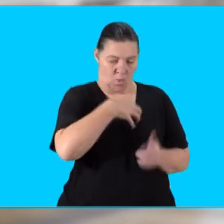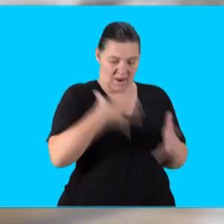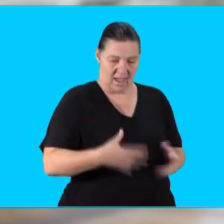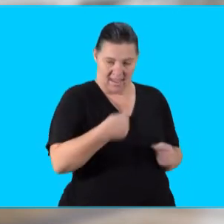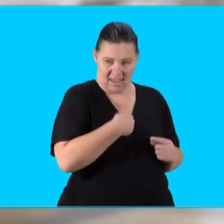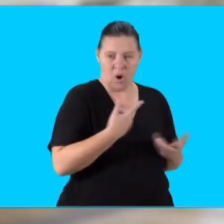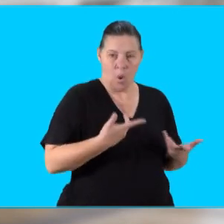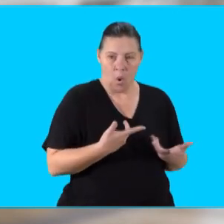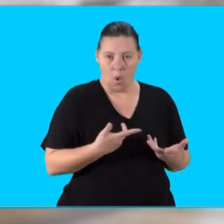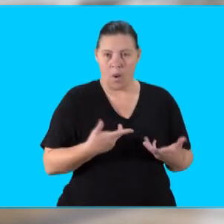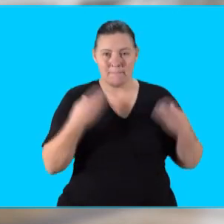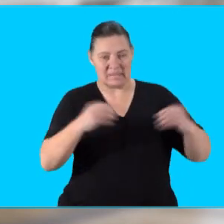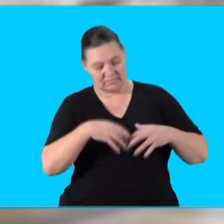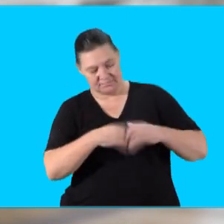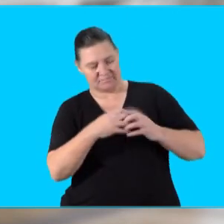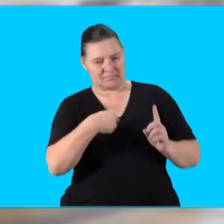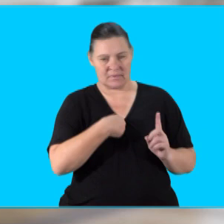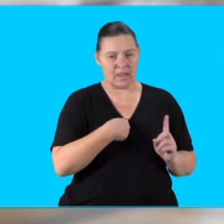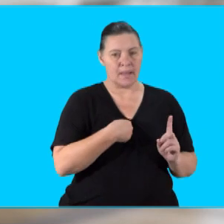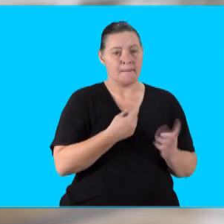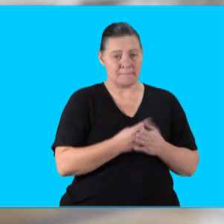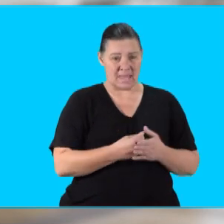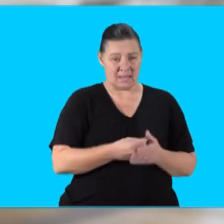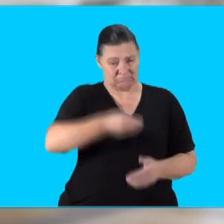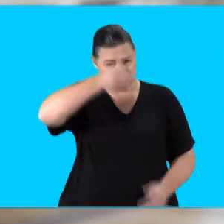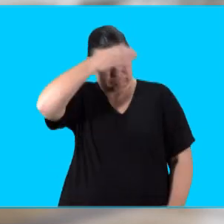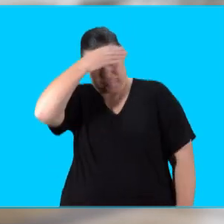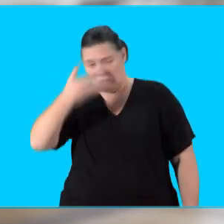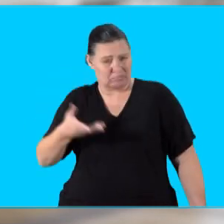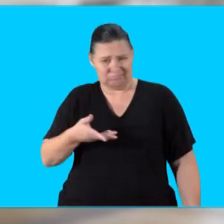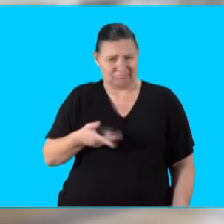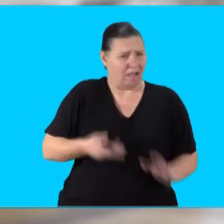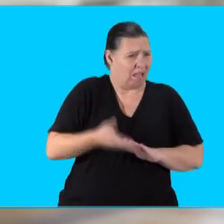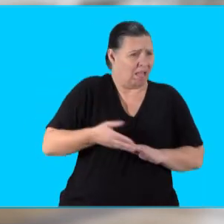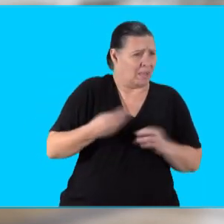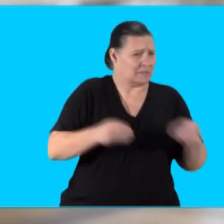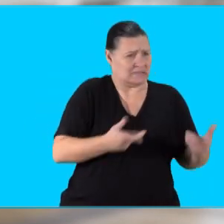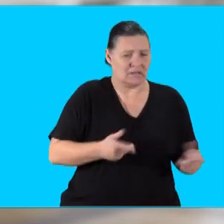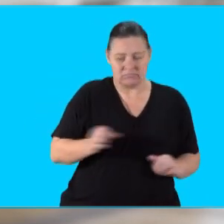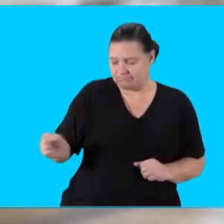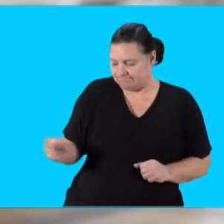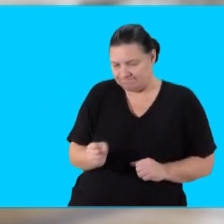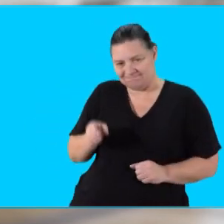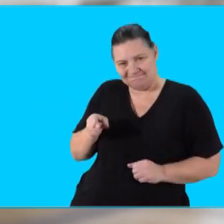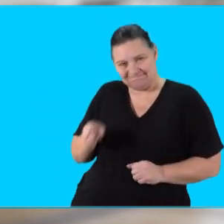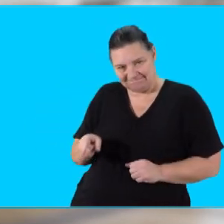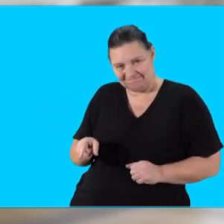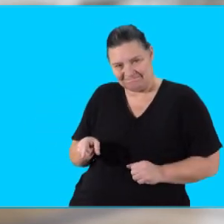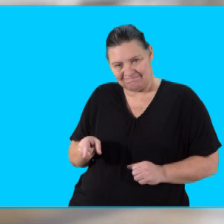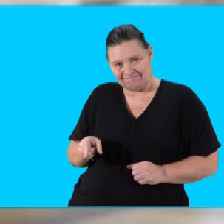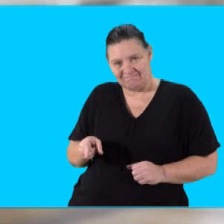the incorporator of the company, does not have the necessary knowledge of running a business, shareholders can